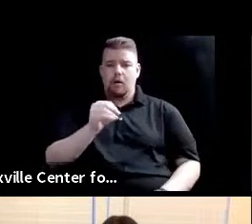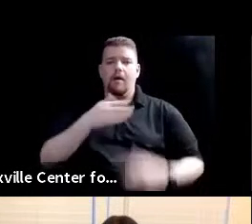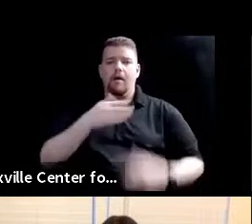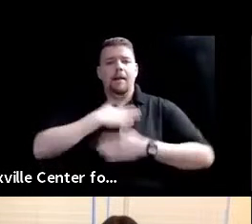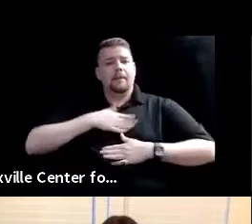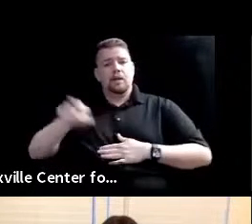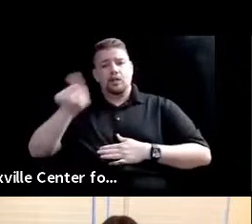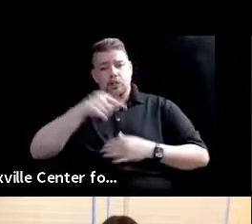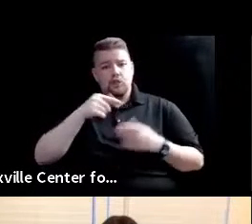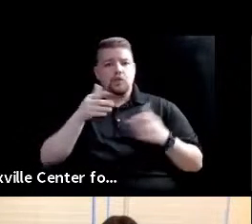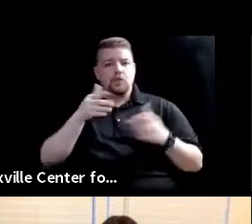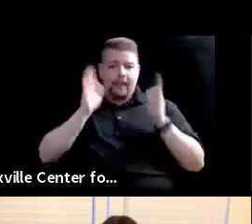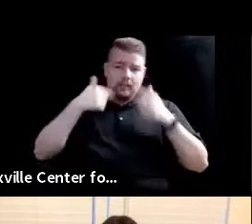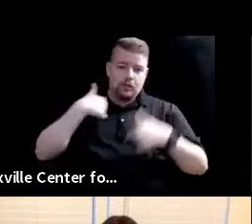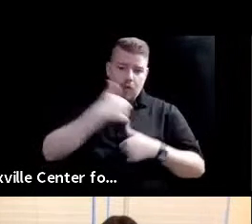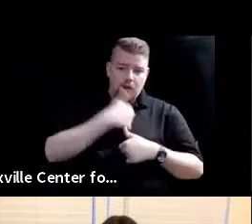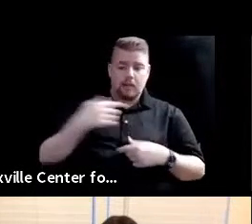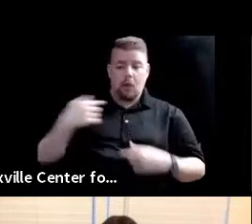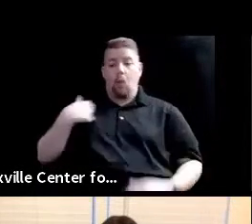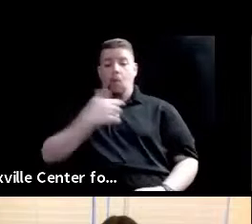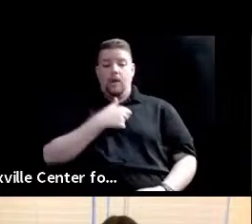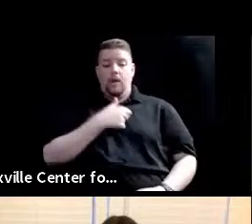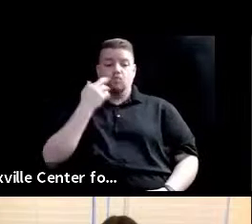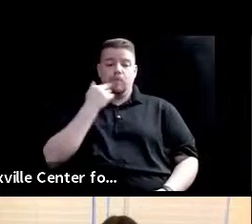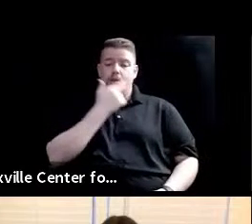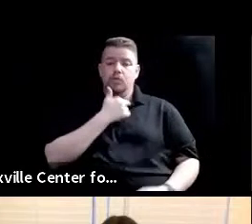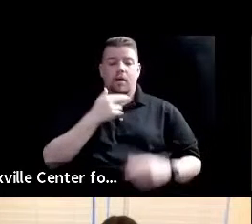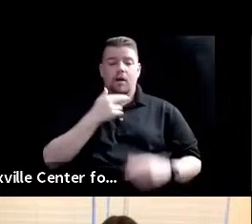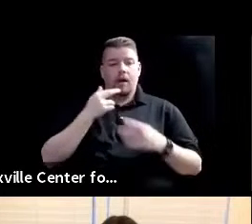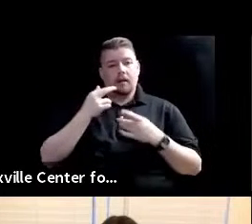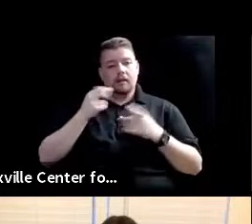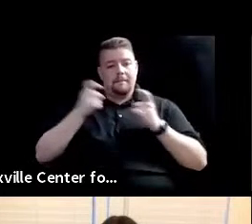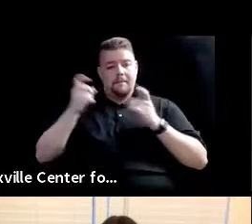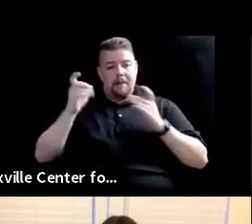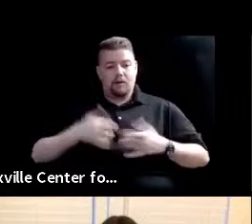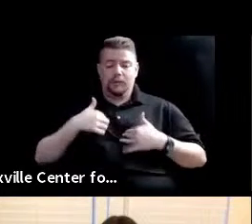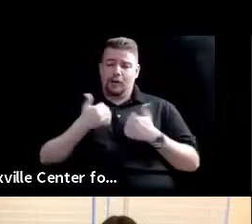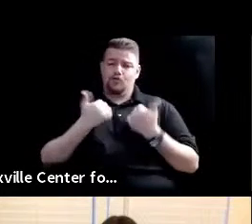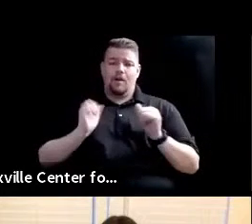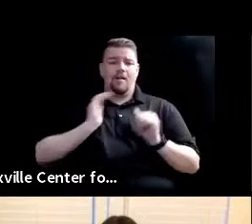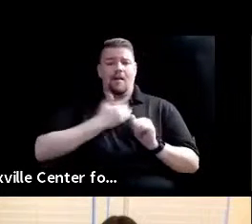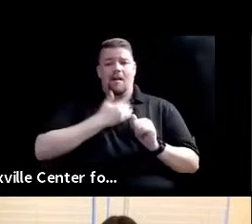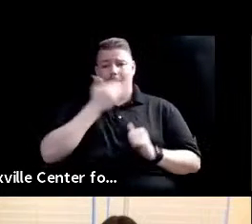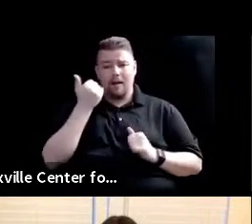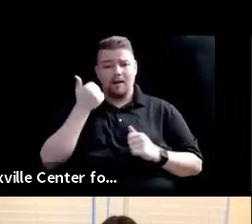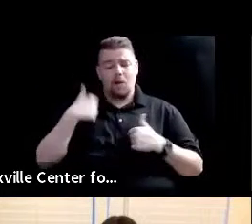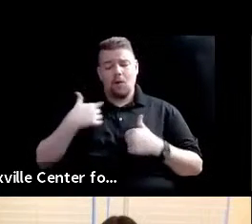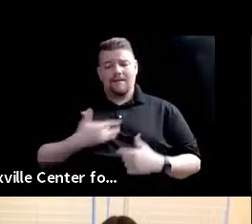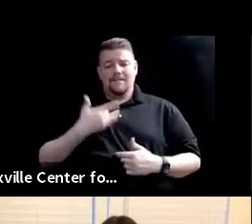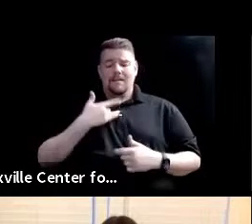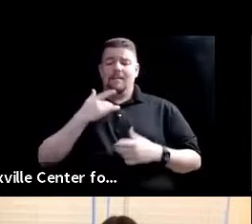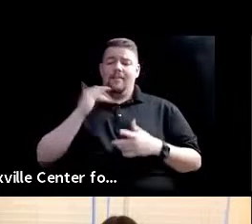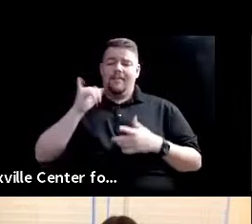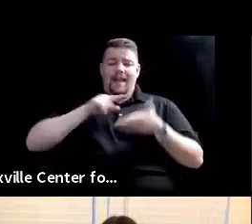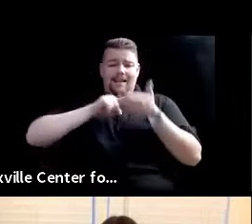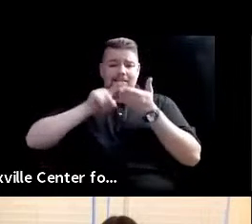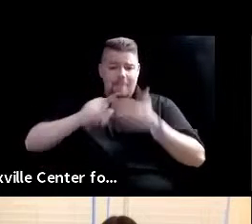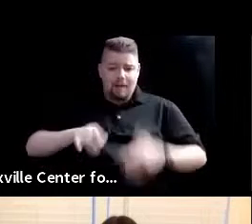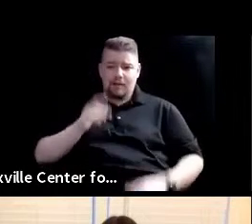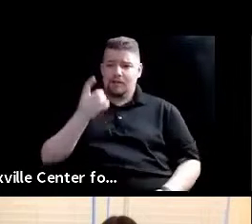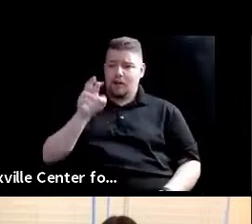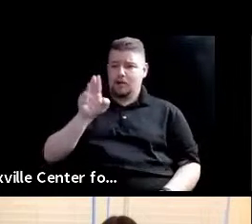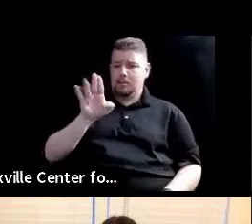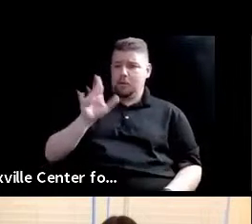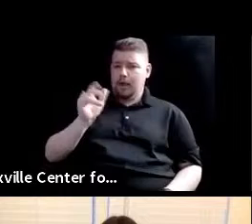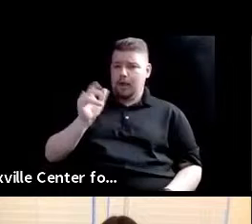listening to our few minutes that we restaurateurs in town are trying to do our best. We feel the inspectors of Dr. Buchanan know